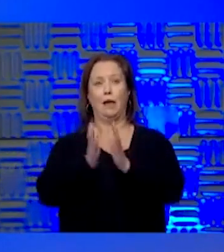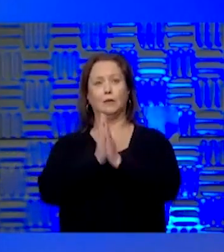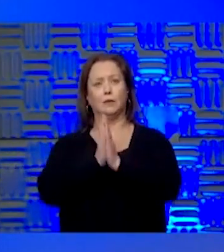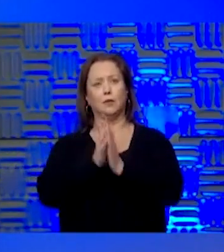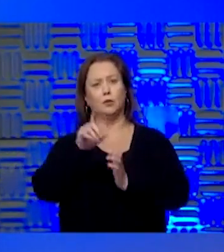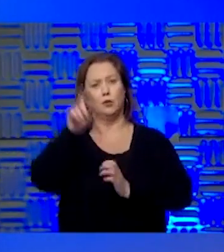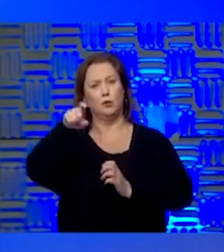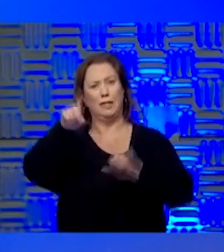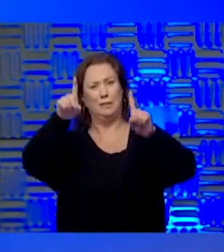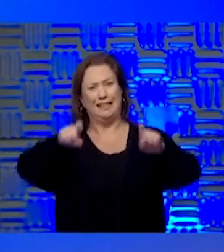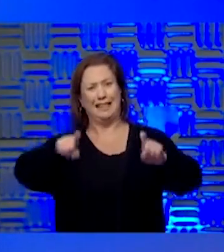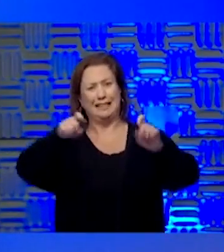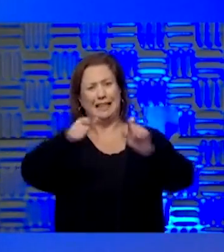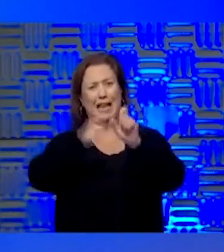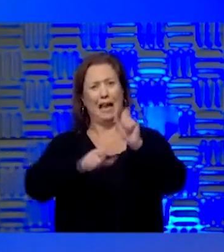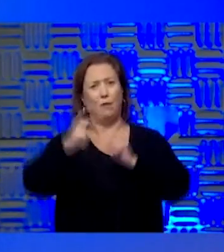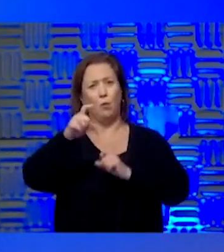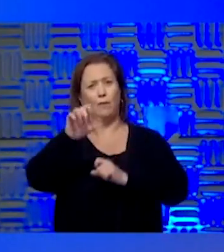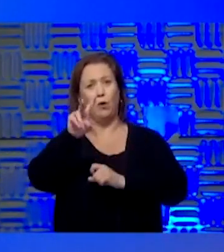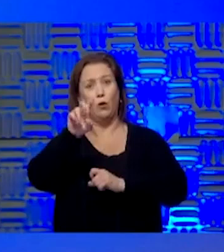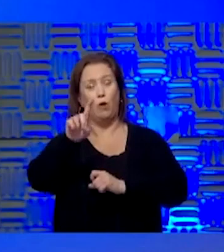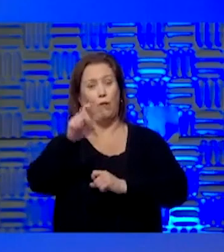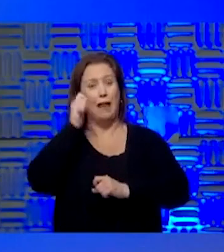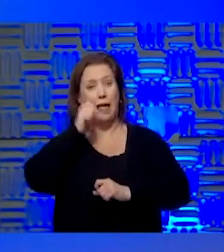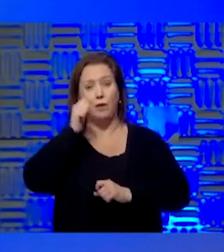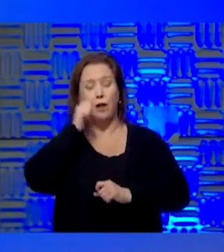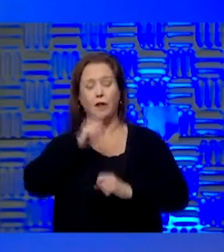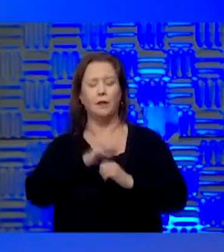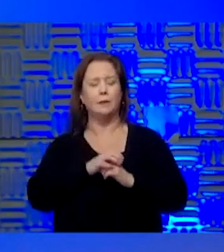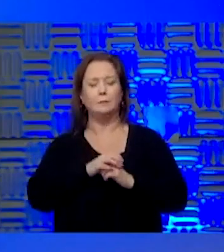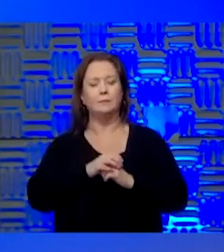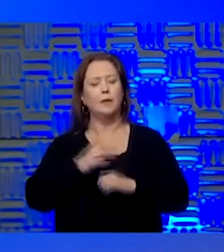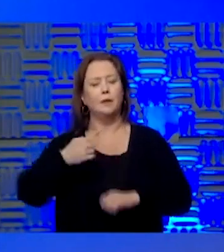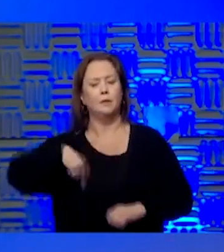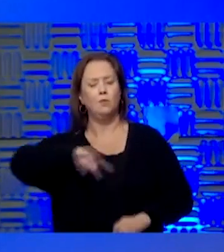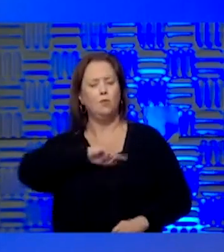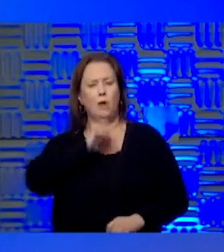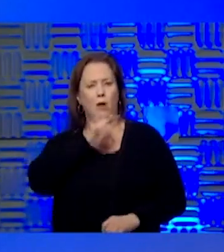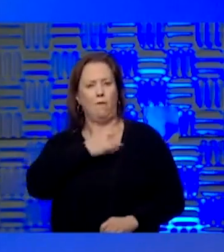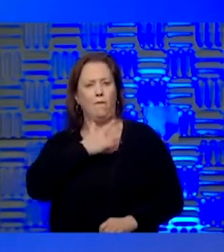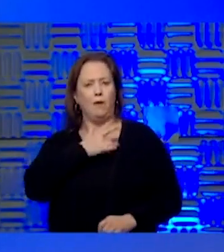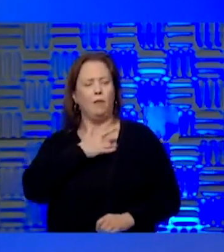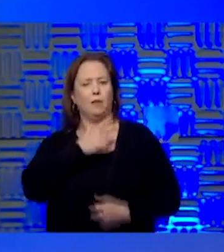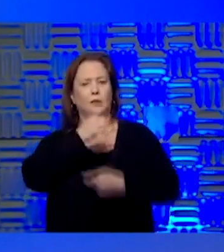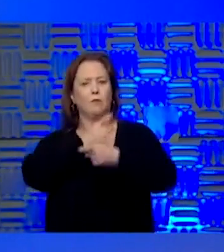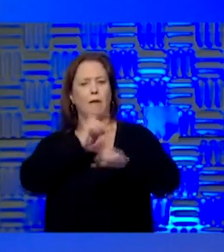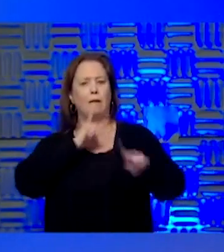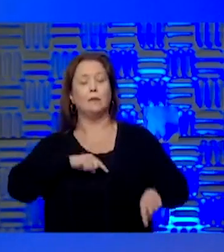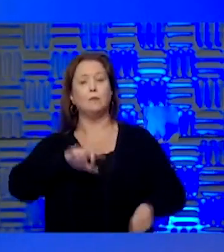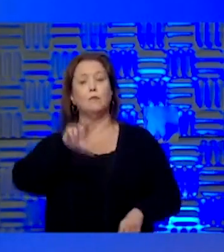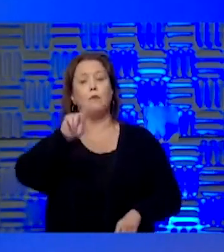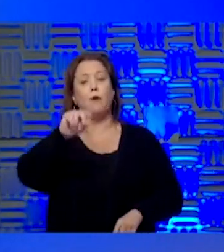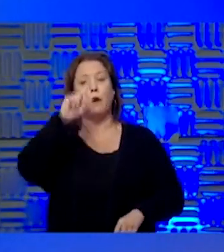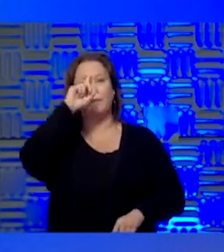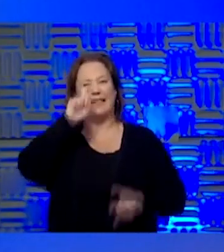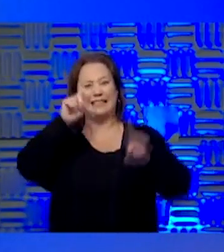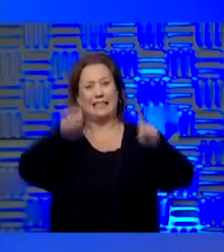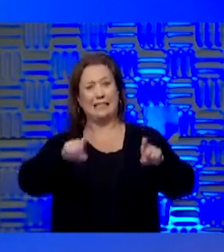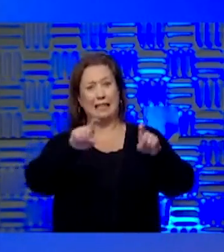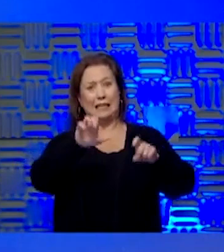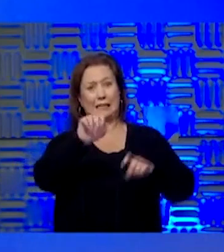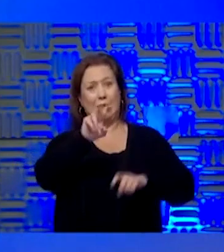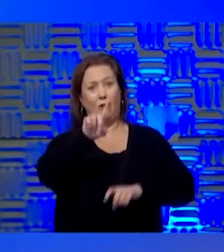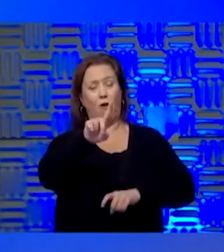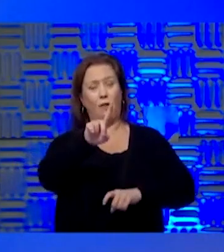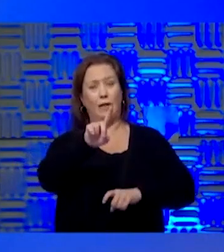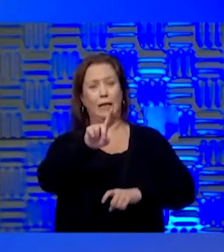do you need to be testing everybody for COVID every day? We don't feel that at this point that's the right thing to do, because that test is good for that